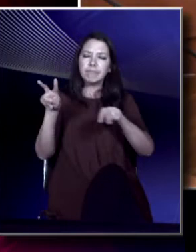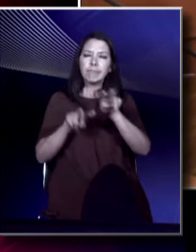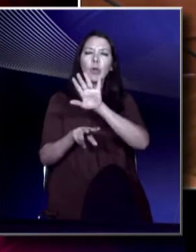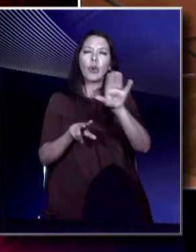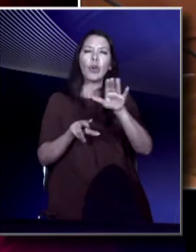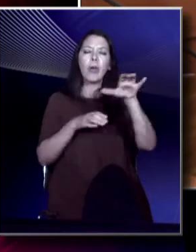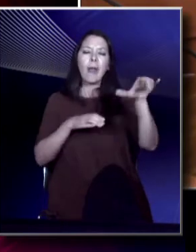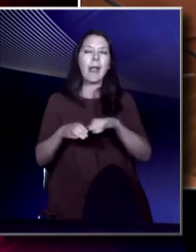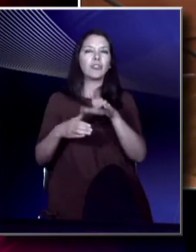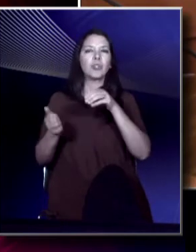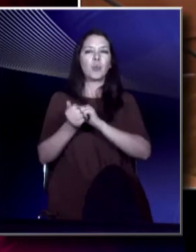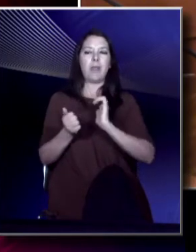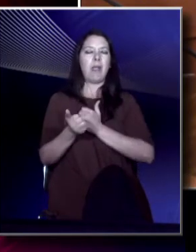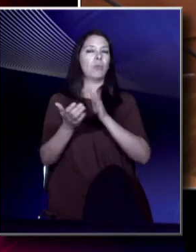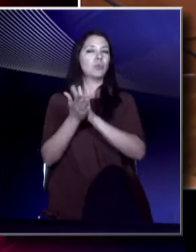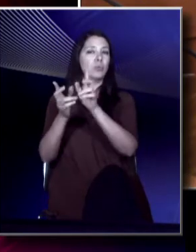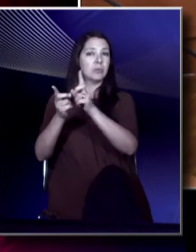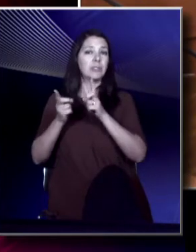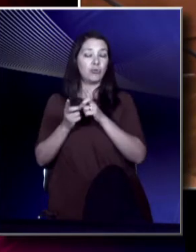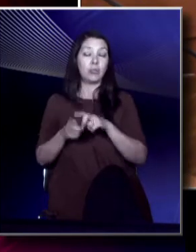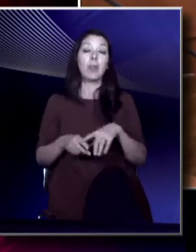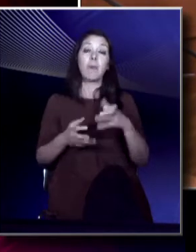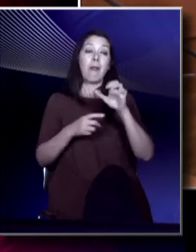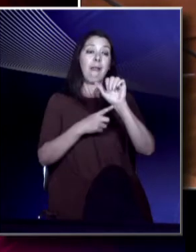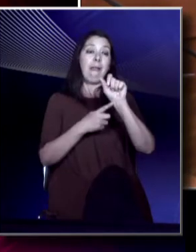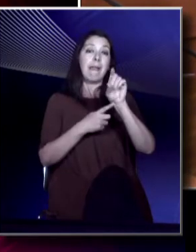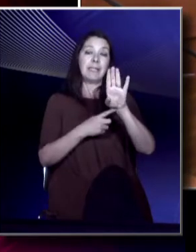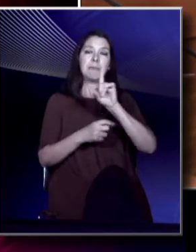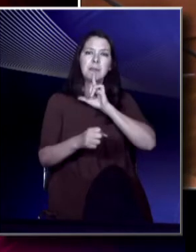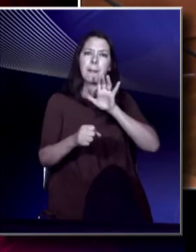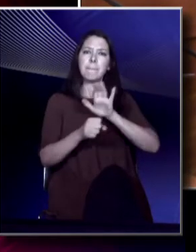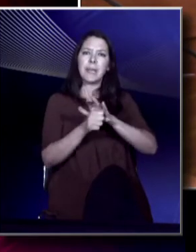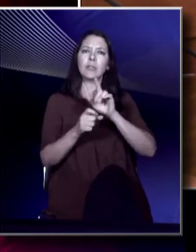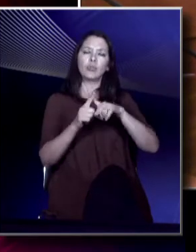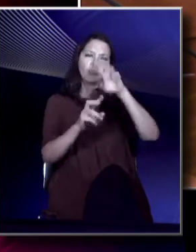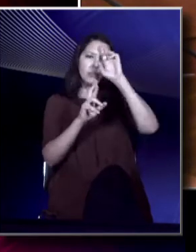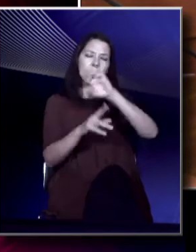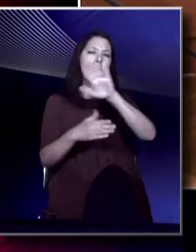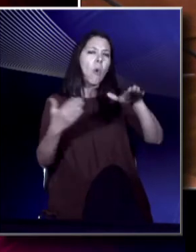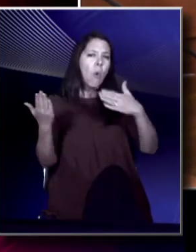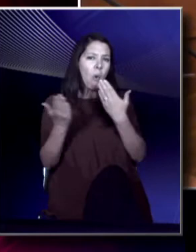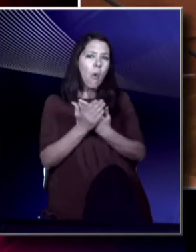ideas that ASDB is committed to respect, support, and the well-being of all,